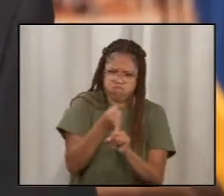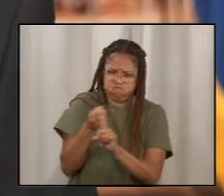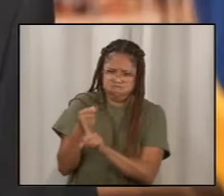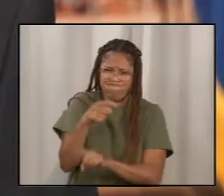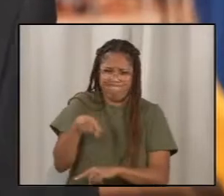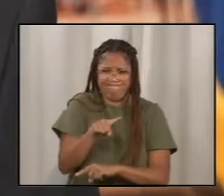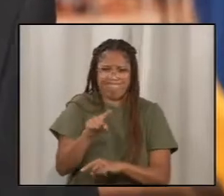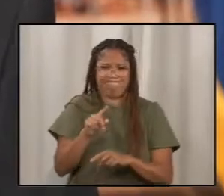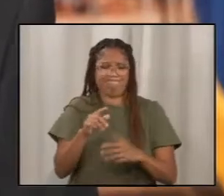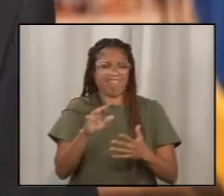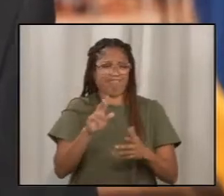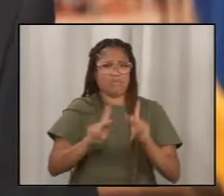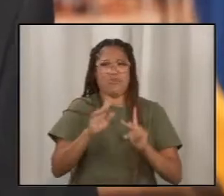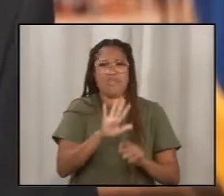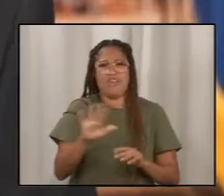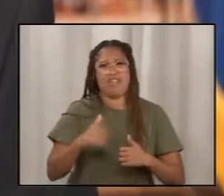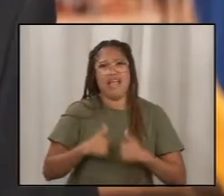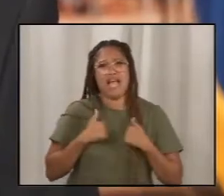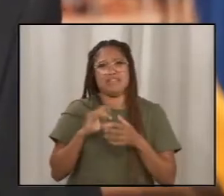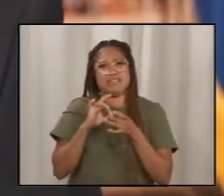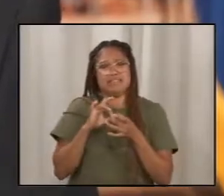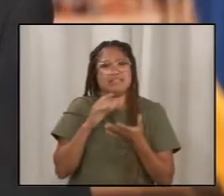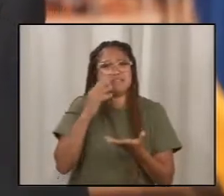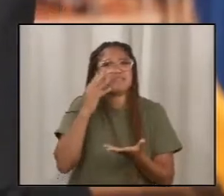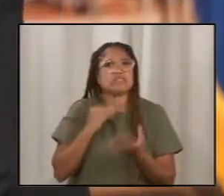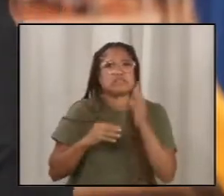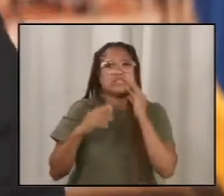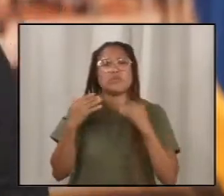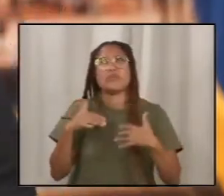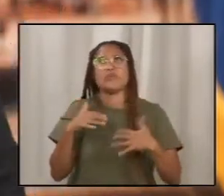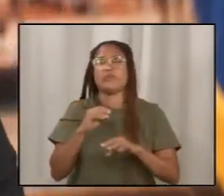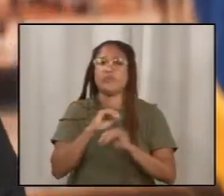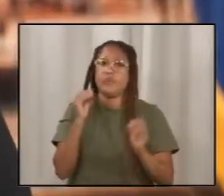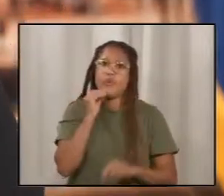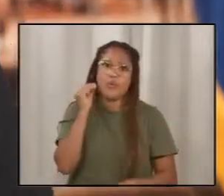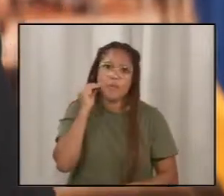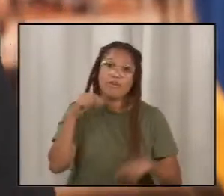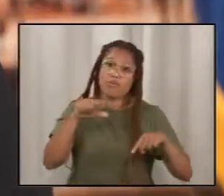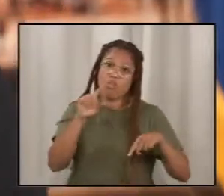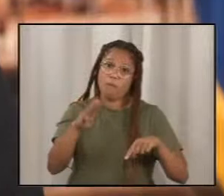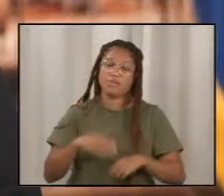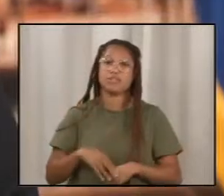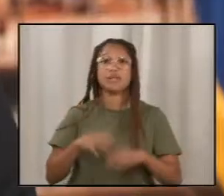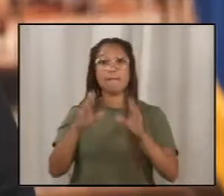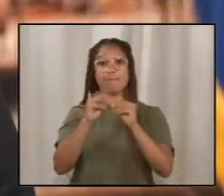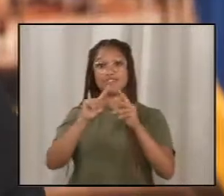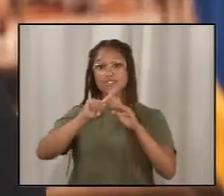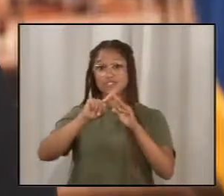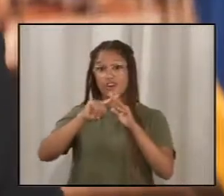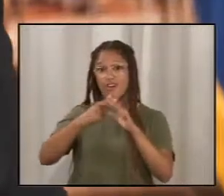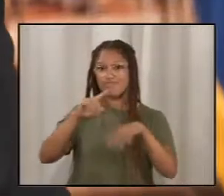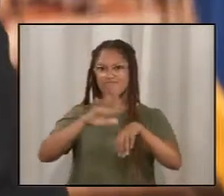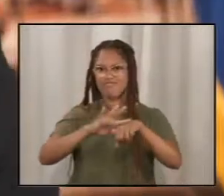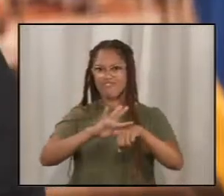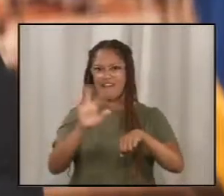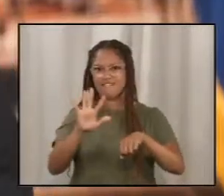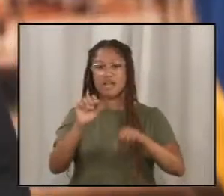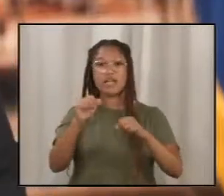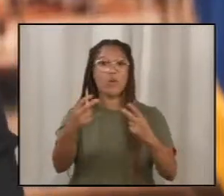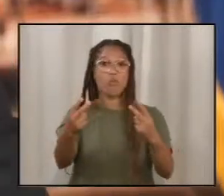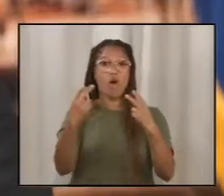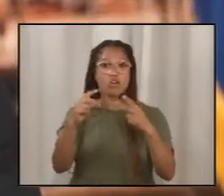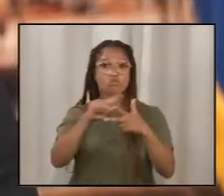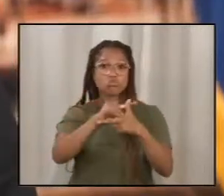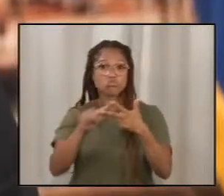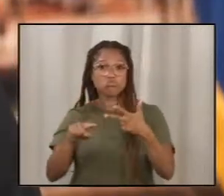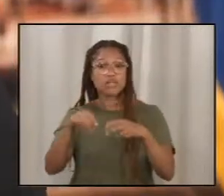people experiencing homelessness here in Long Beach. The meeting starts at 5 p.m. and there are several ways to watch. You can watch